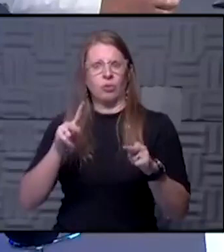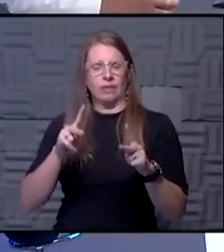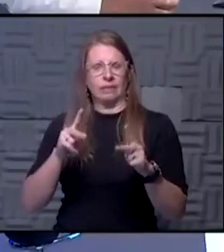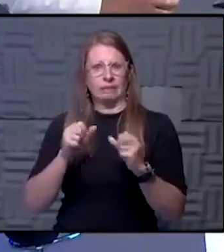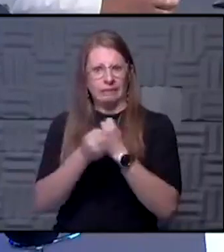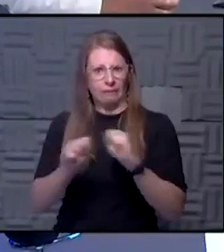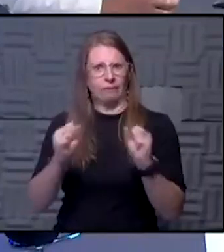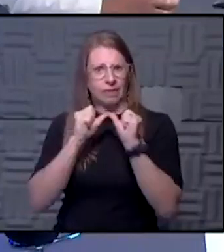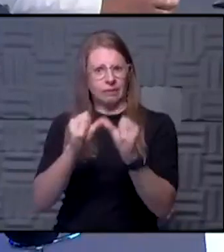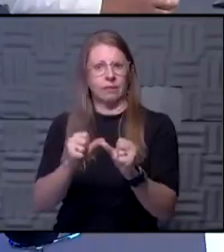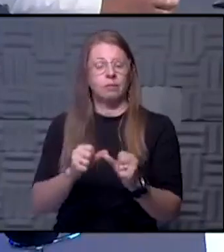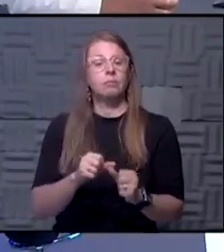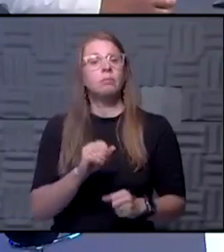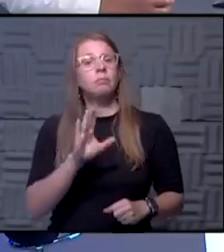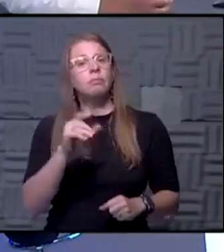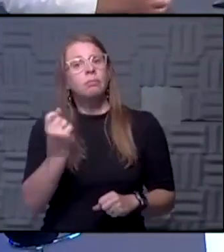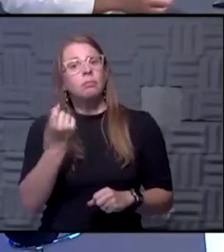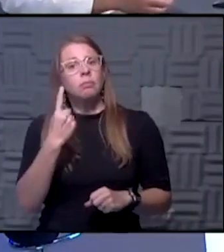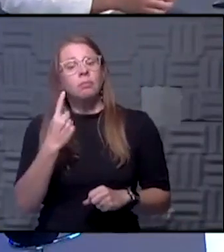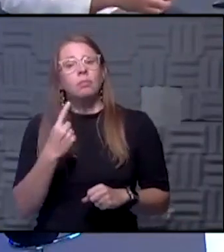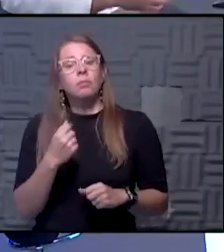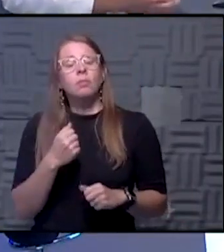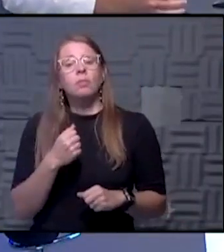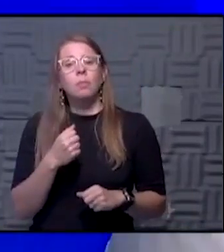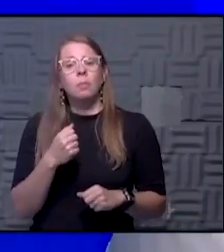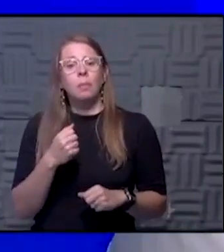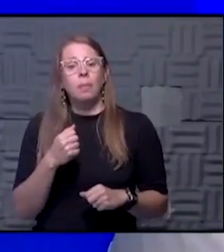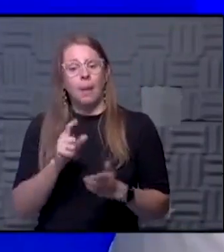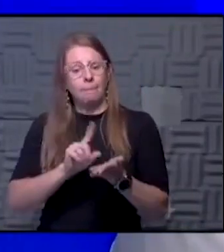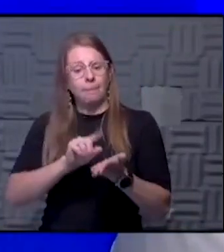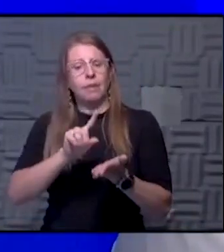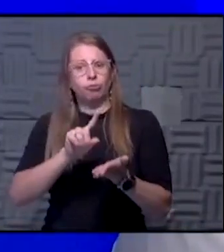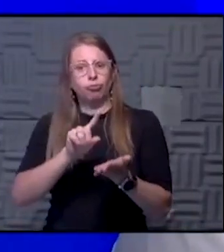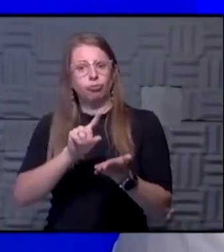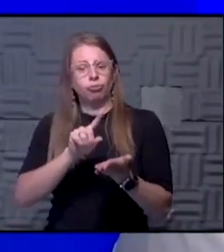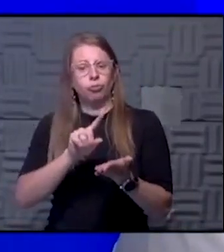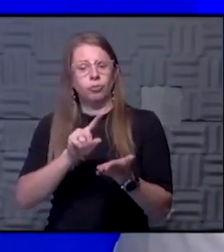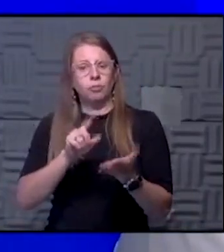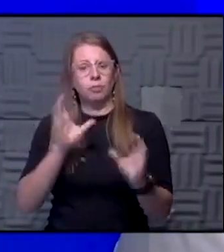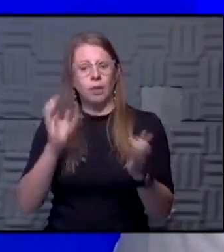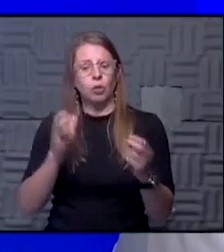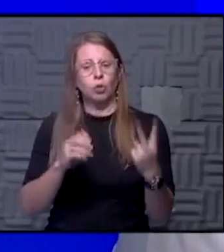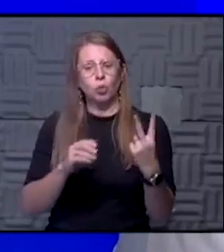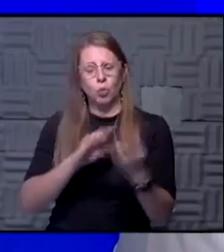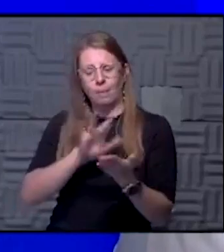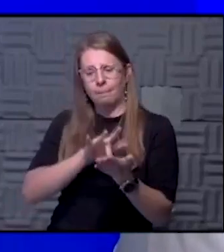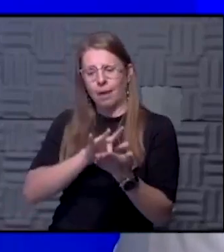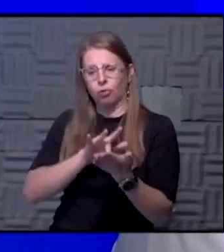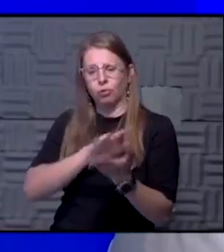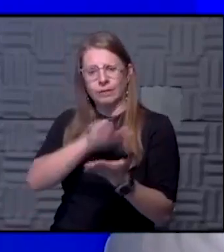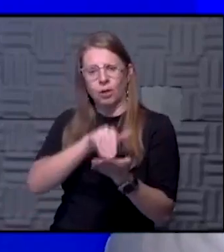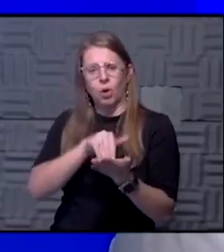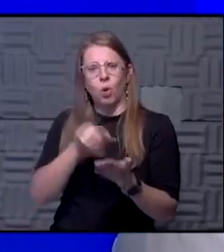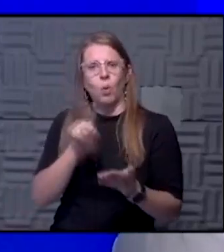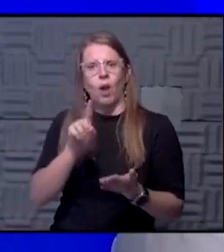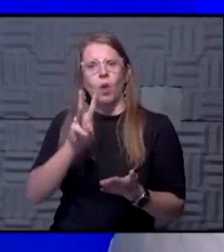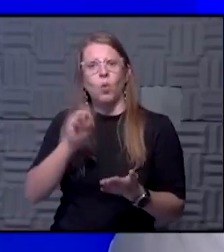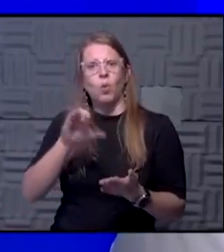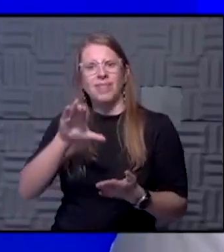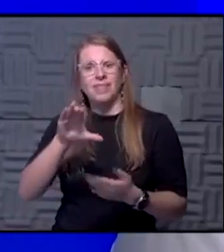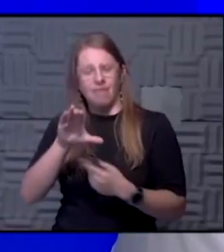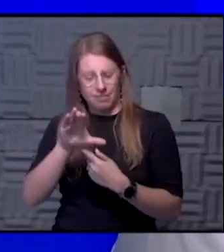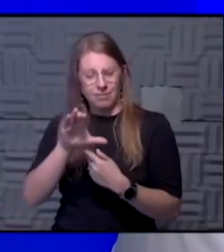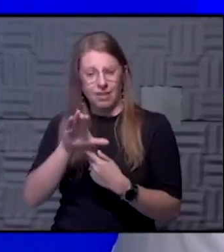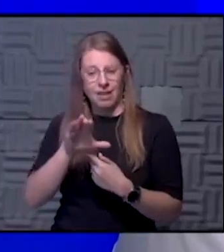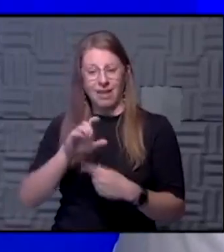point, we know that there was a publication looked at 2 medical centers, I think, up in Wisconsin. There's another